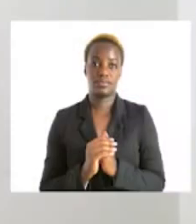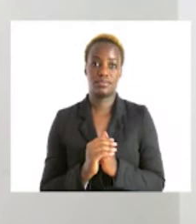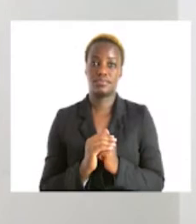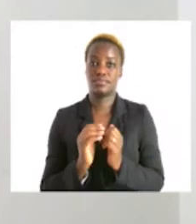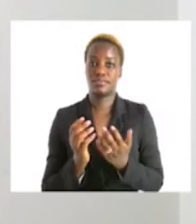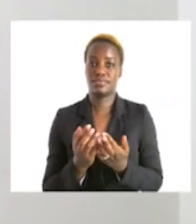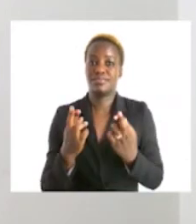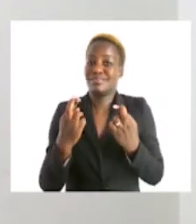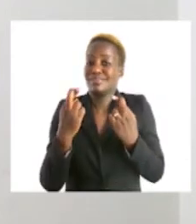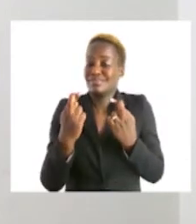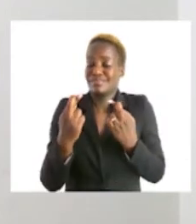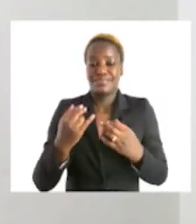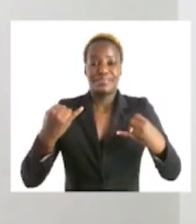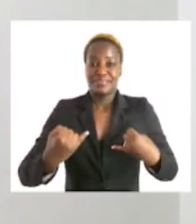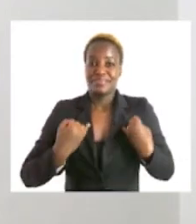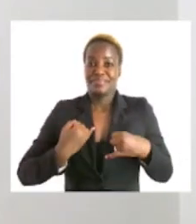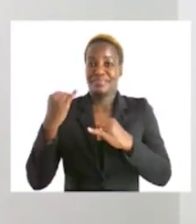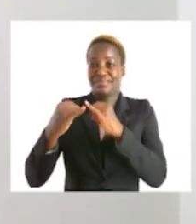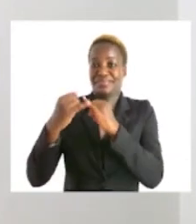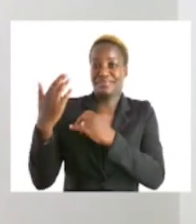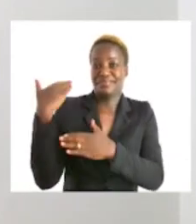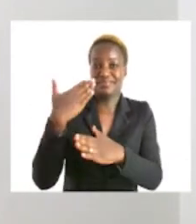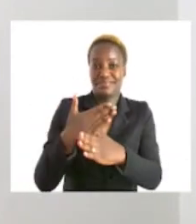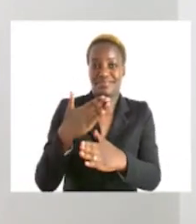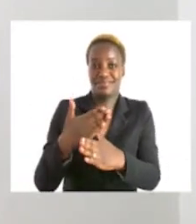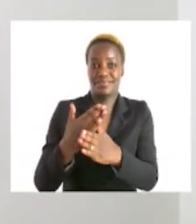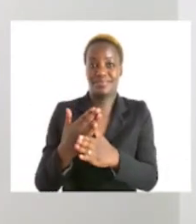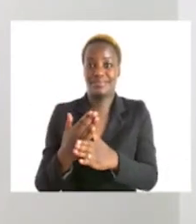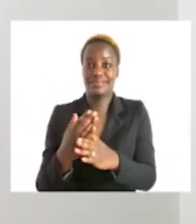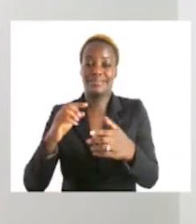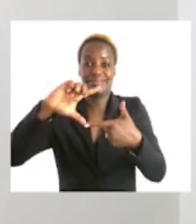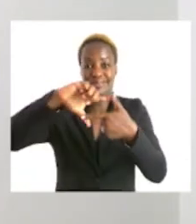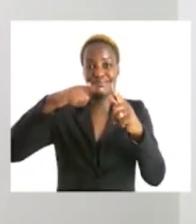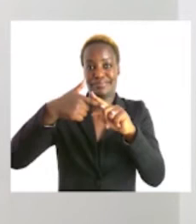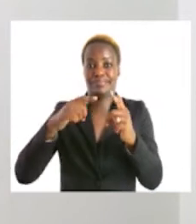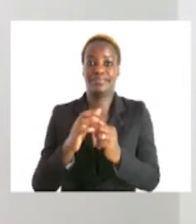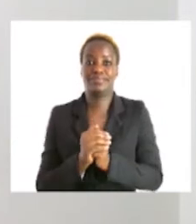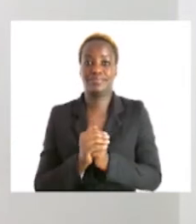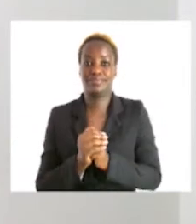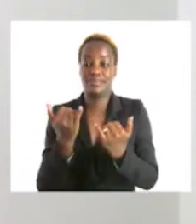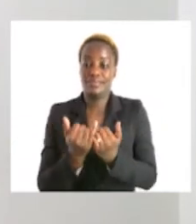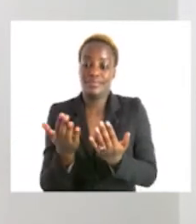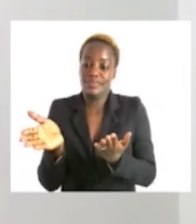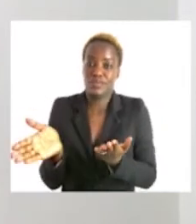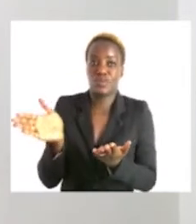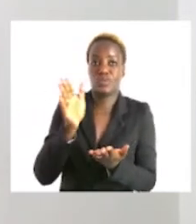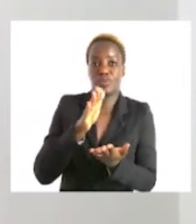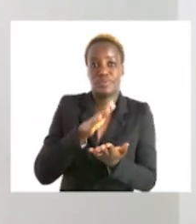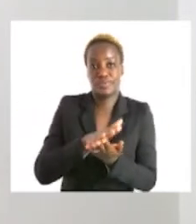Okay, I hope you have enjoyed your previous lesson about the shapes. Now we have to turn to